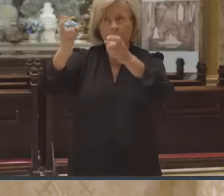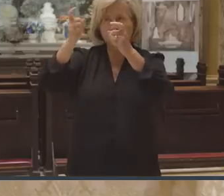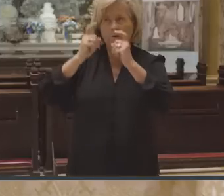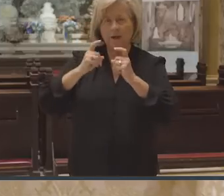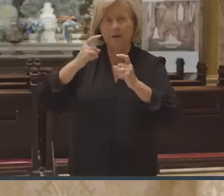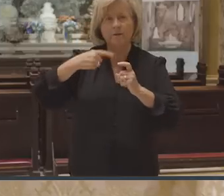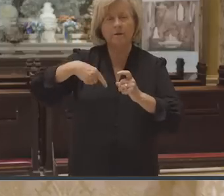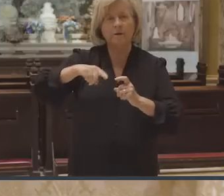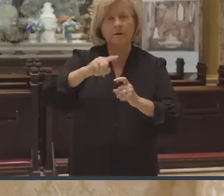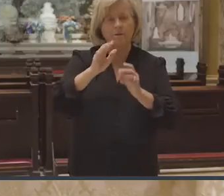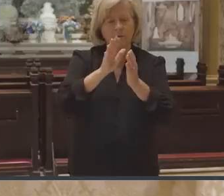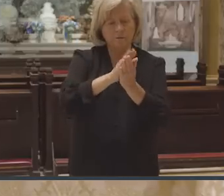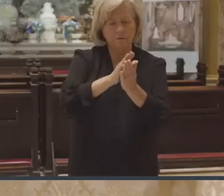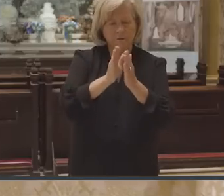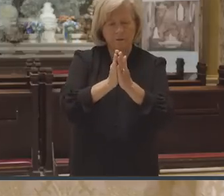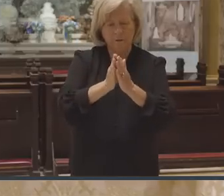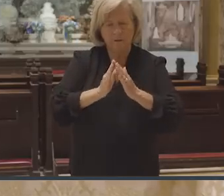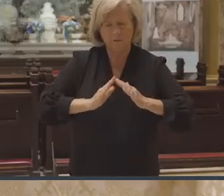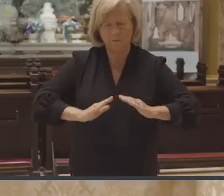peace.